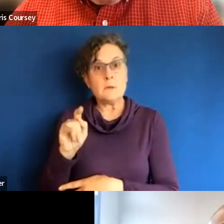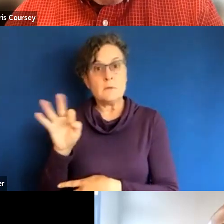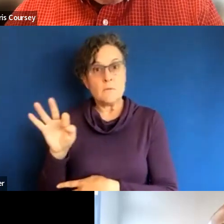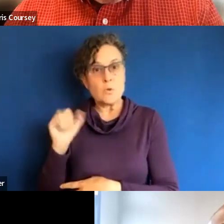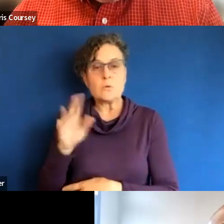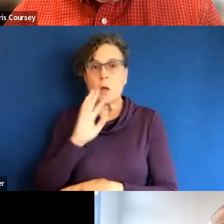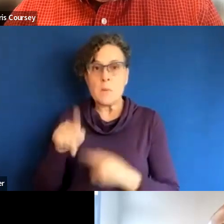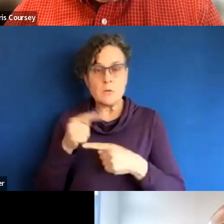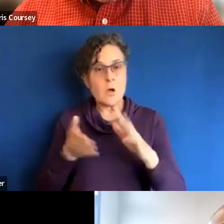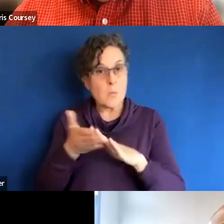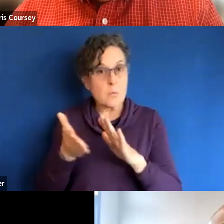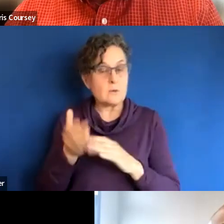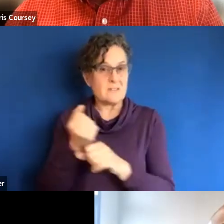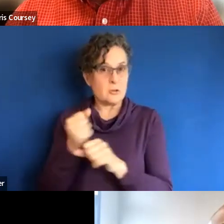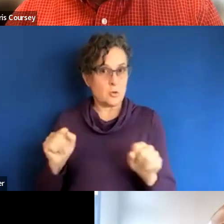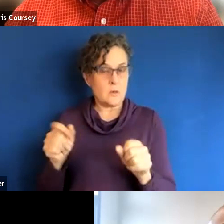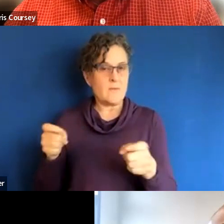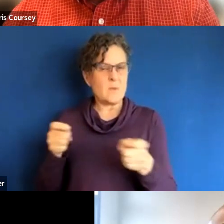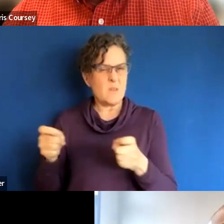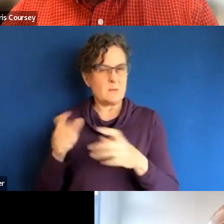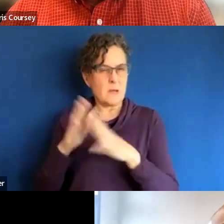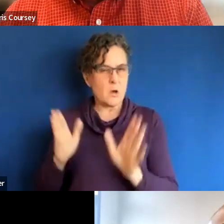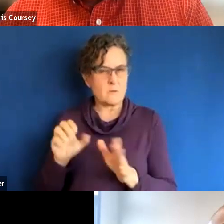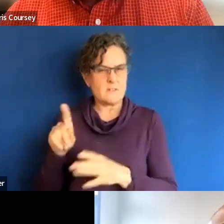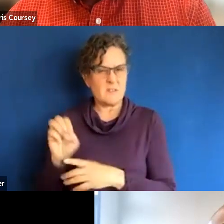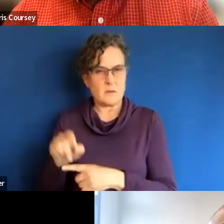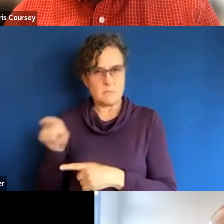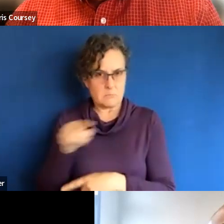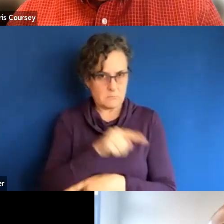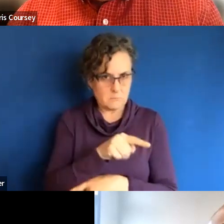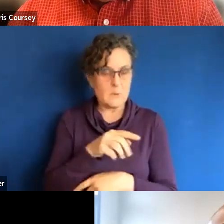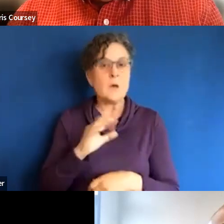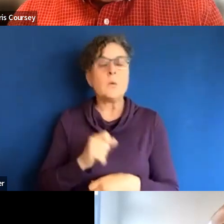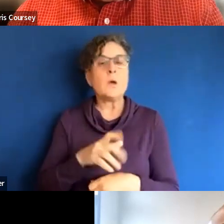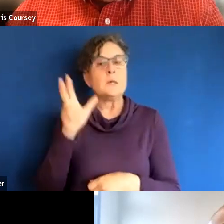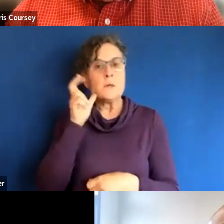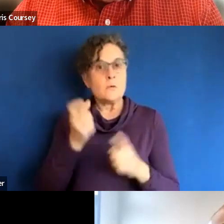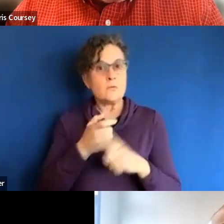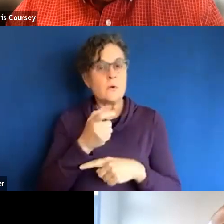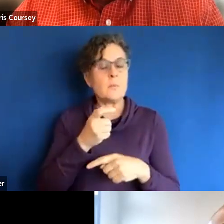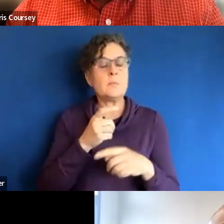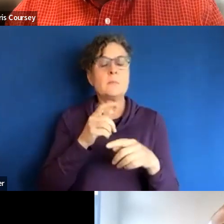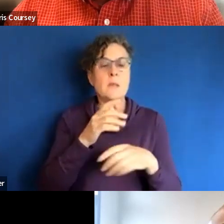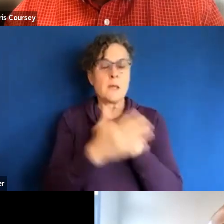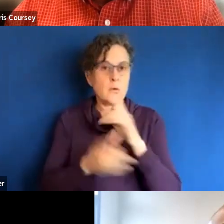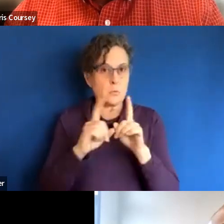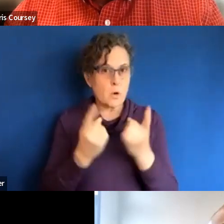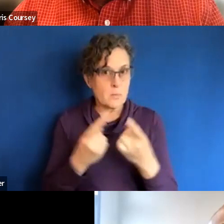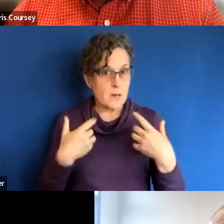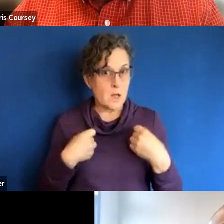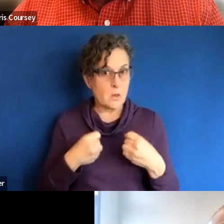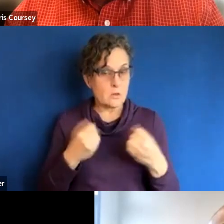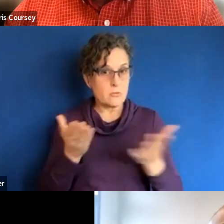sites. We'll also hear from the Director of the Department of Health Services, Tina Rivera, who will go over the kind